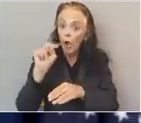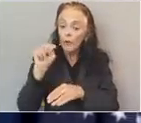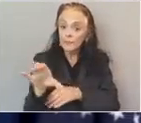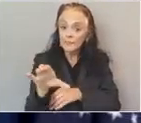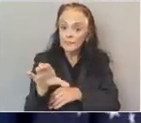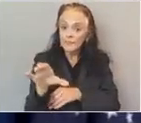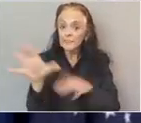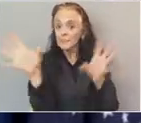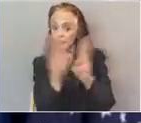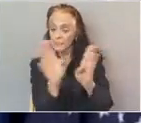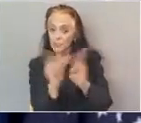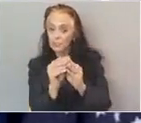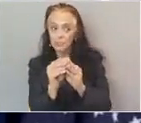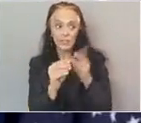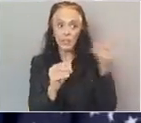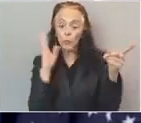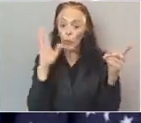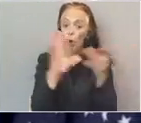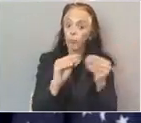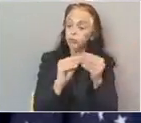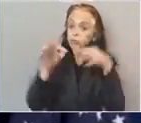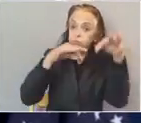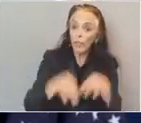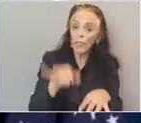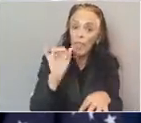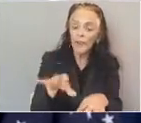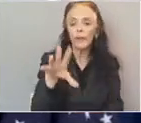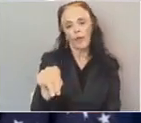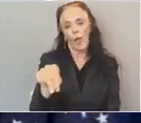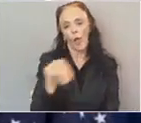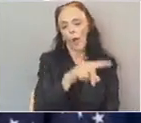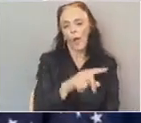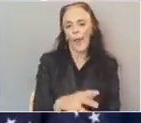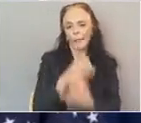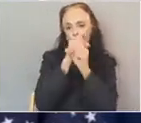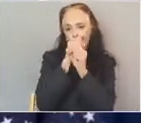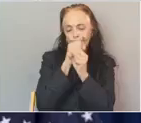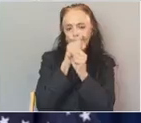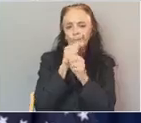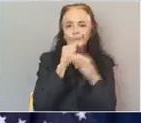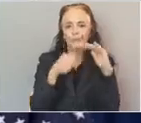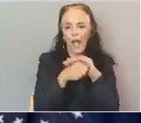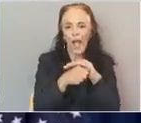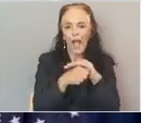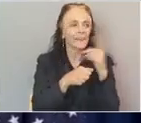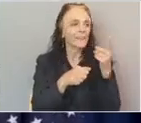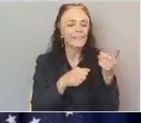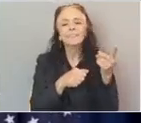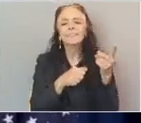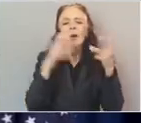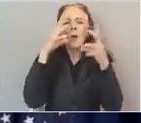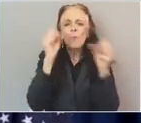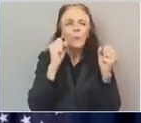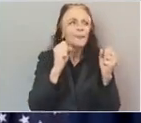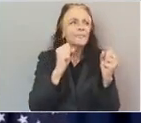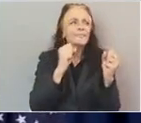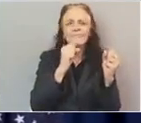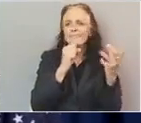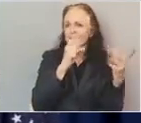know he's not changing. The president he has been is the president he will